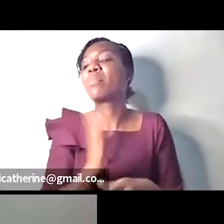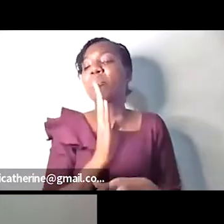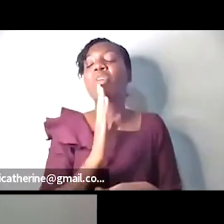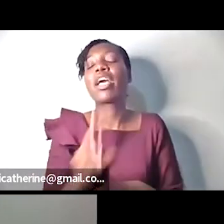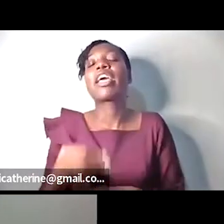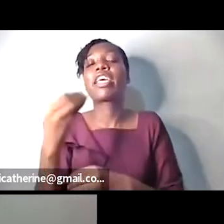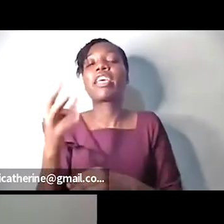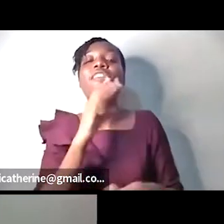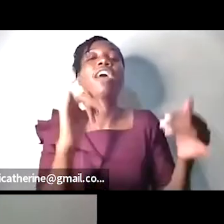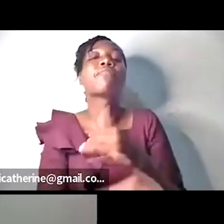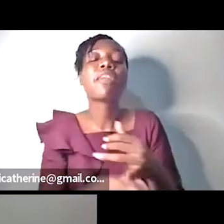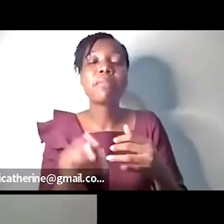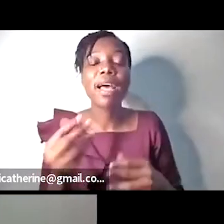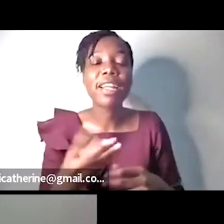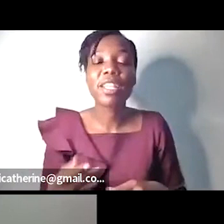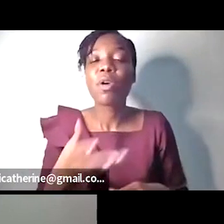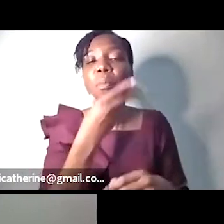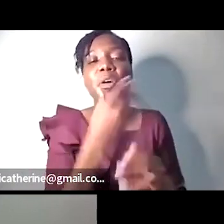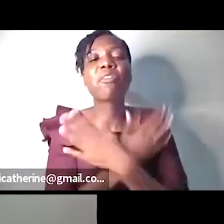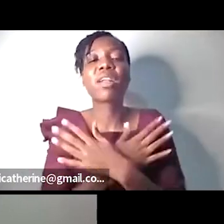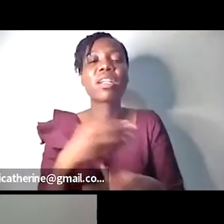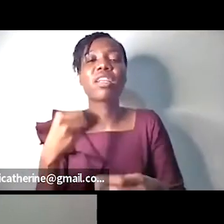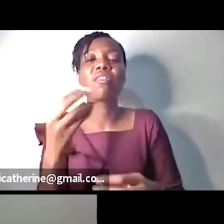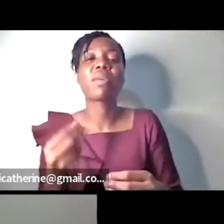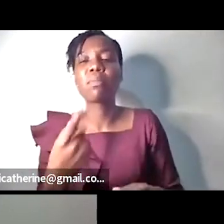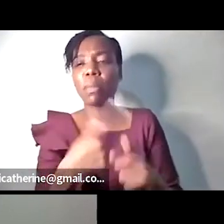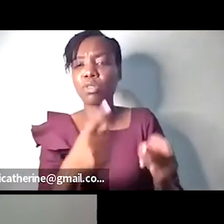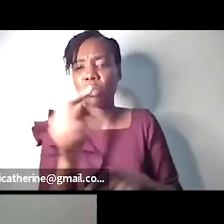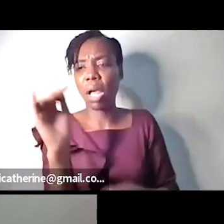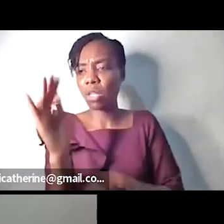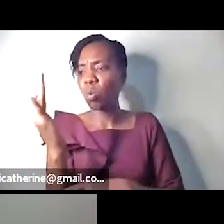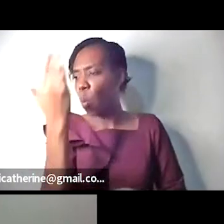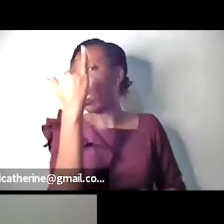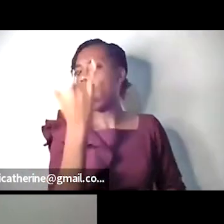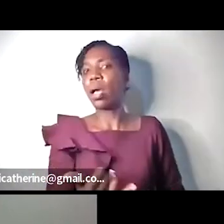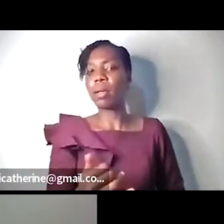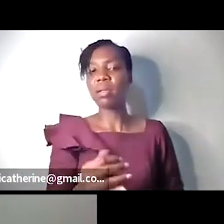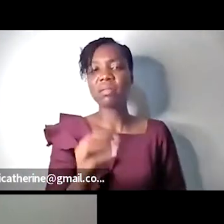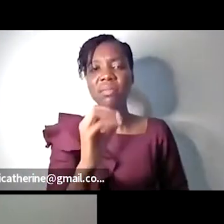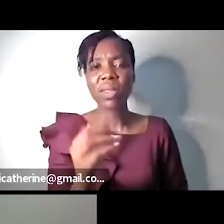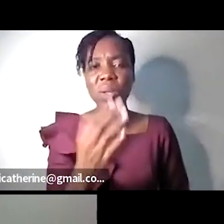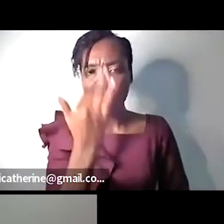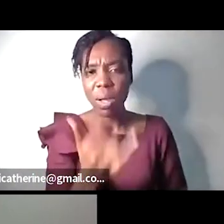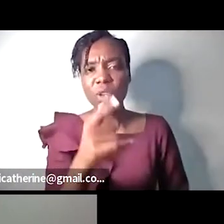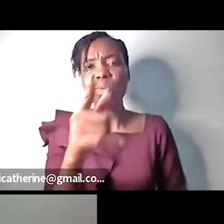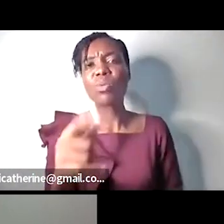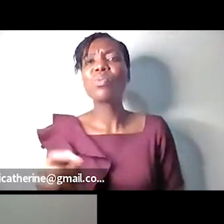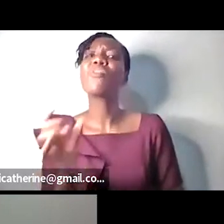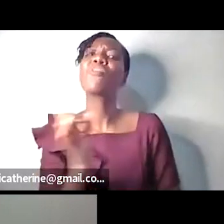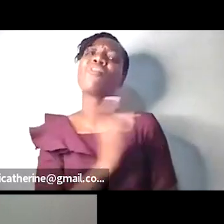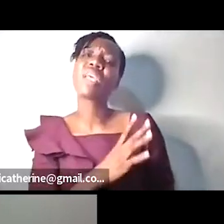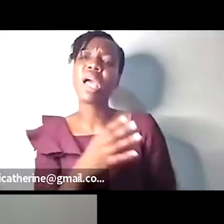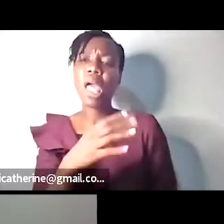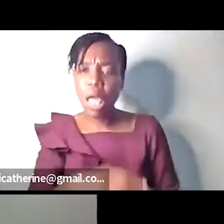money with no accountability and all that? Why? Because you are afraid of being left. You